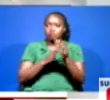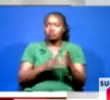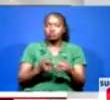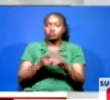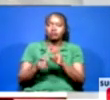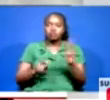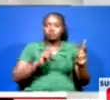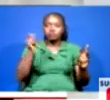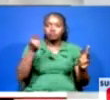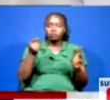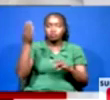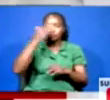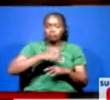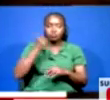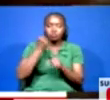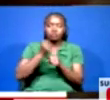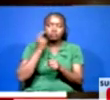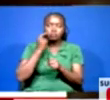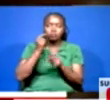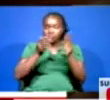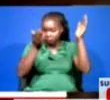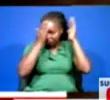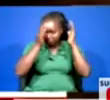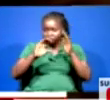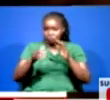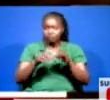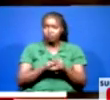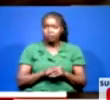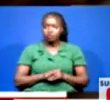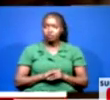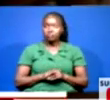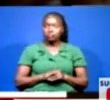Kenya for a one-day workshop in Kakamega County. Achola Simon, Prime Edition.